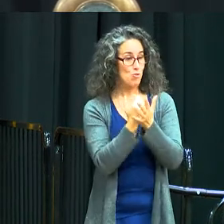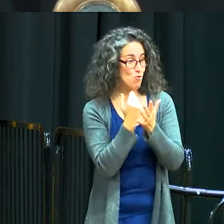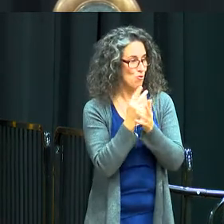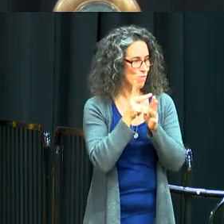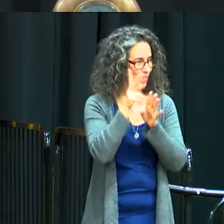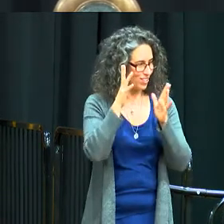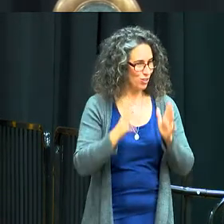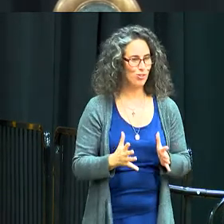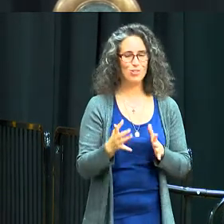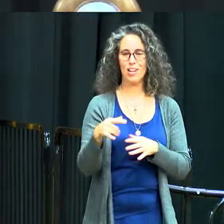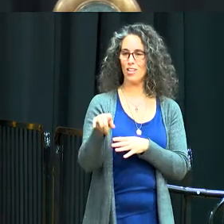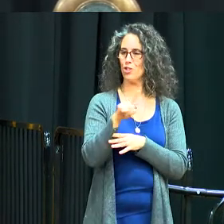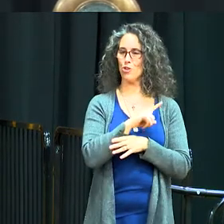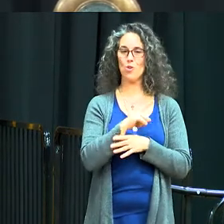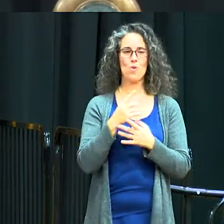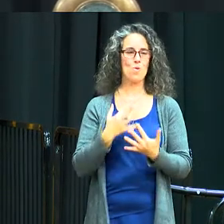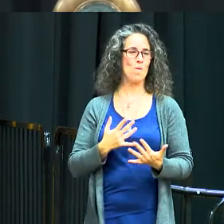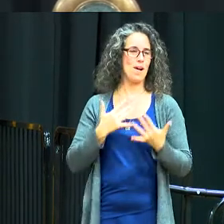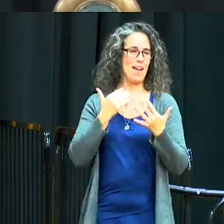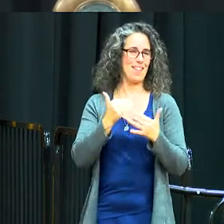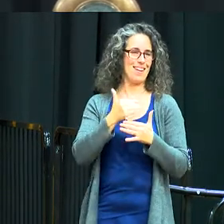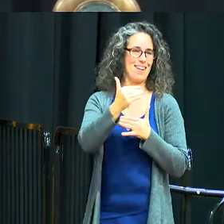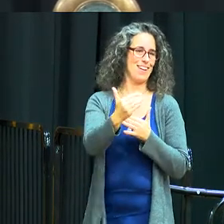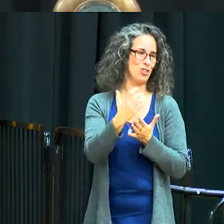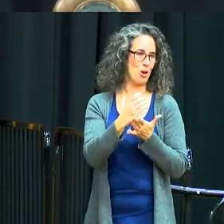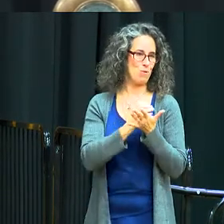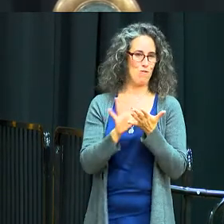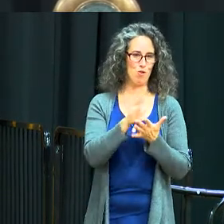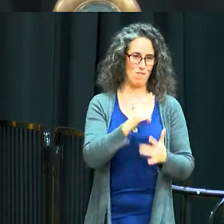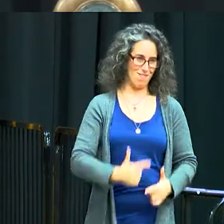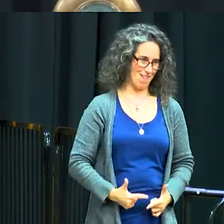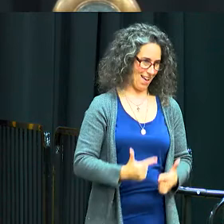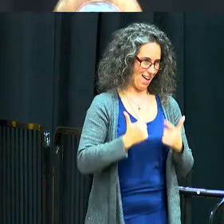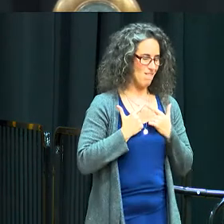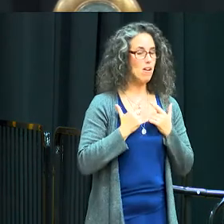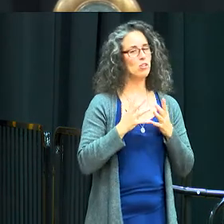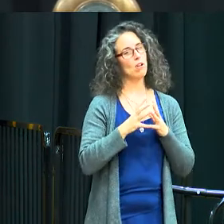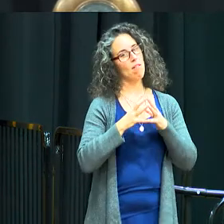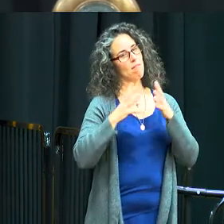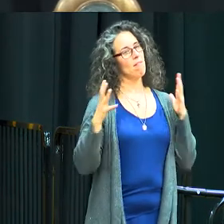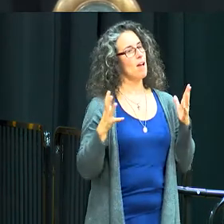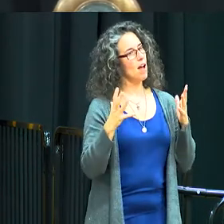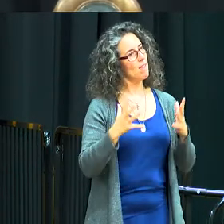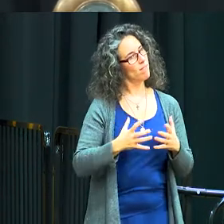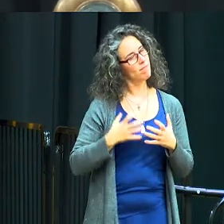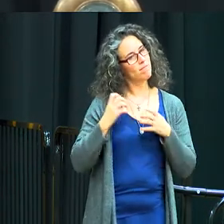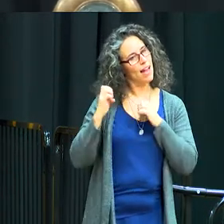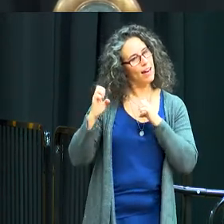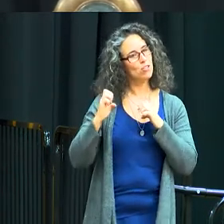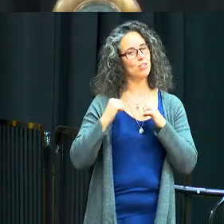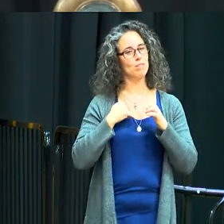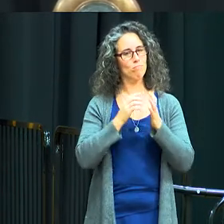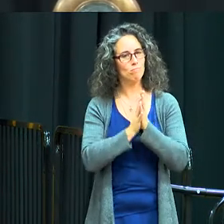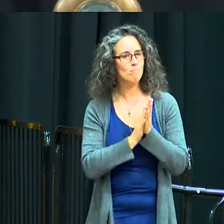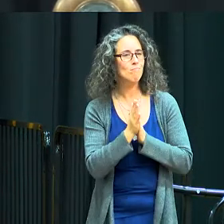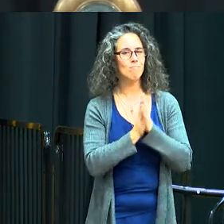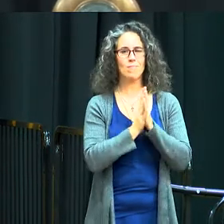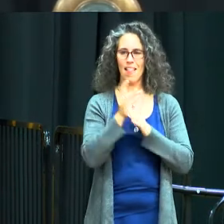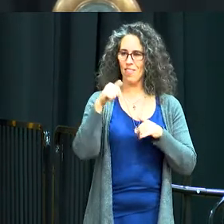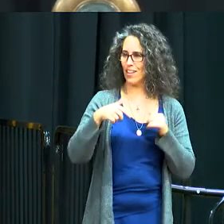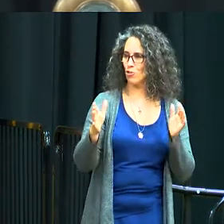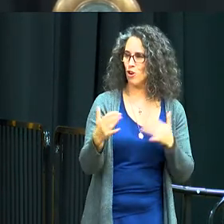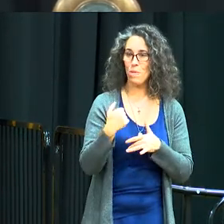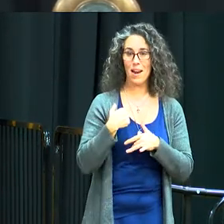professionals as you await the next chapter of your life. There's a lot of energy and enthusiasm in this room, and I couldn't help but look at